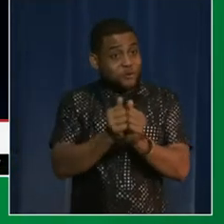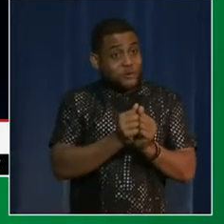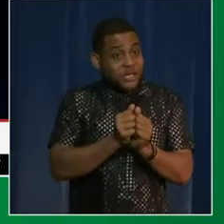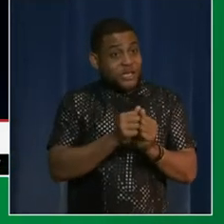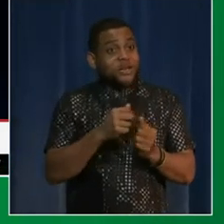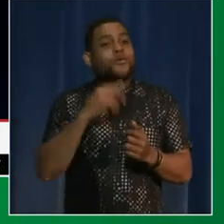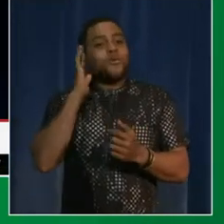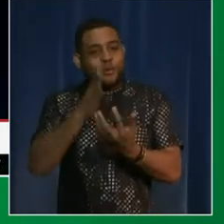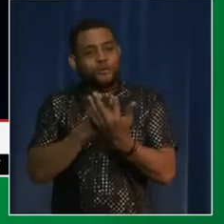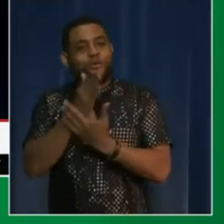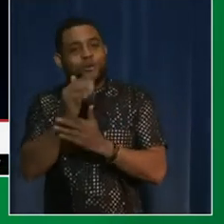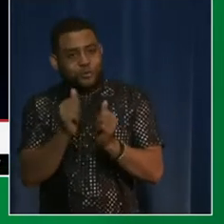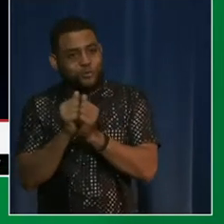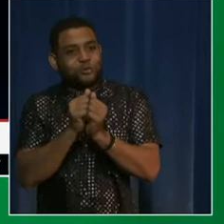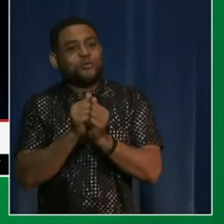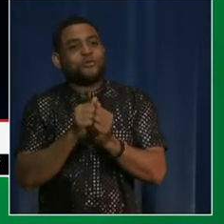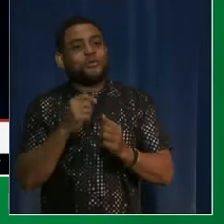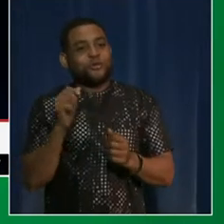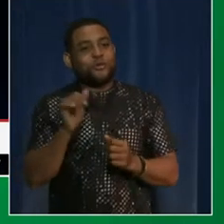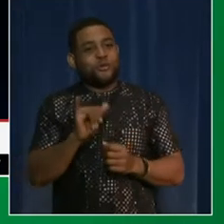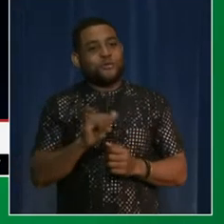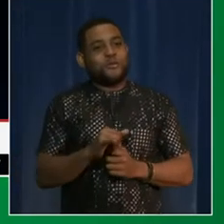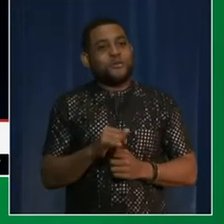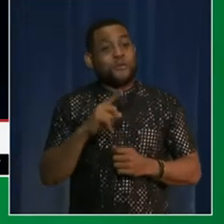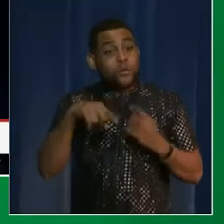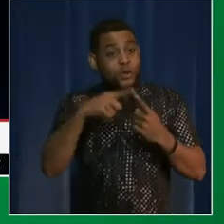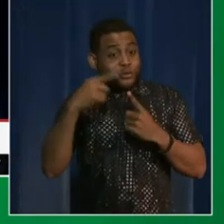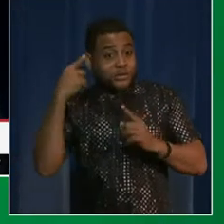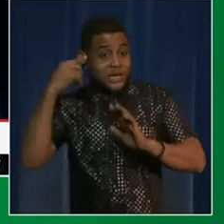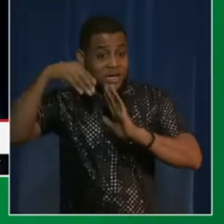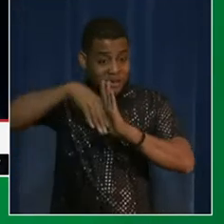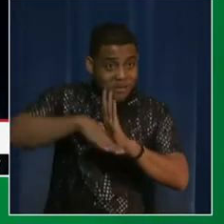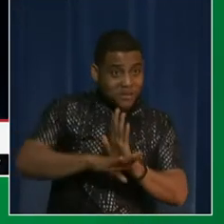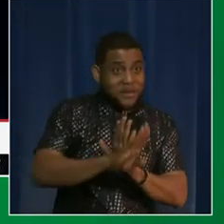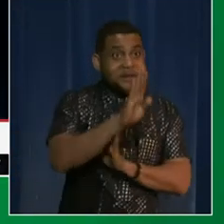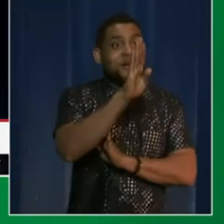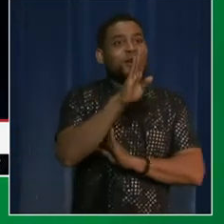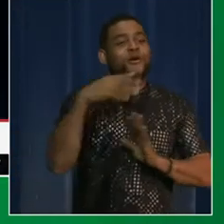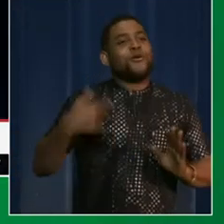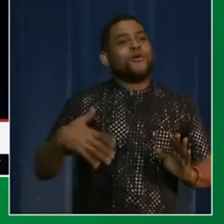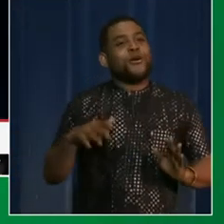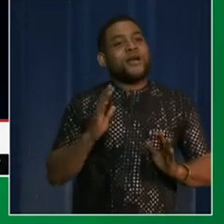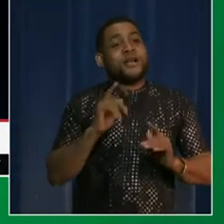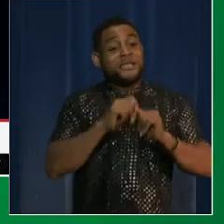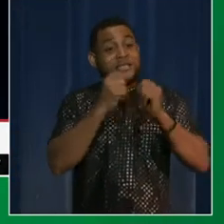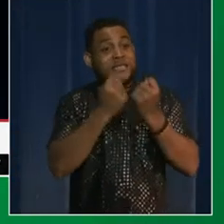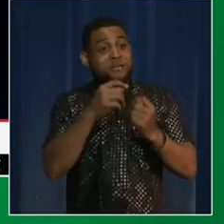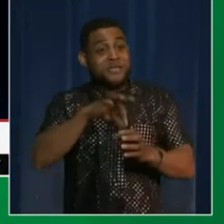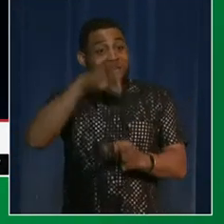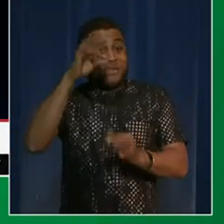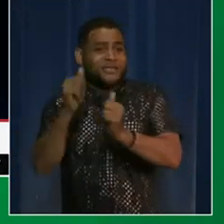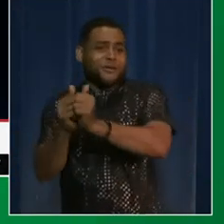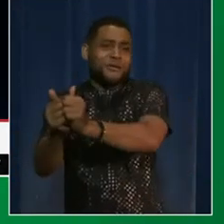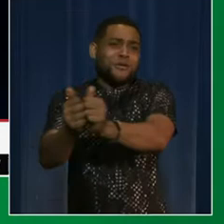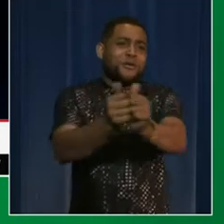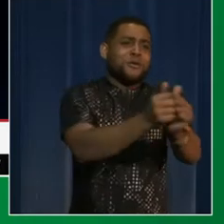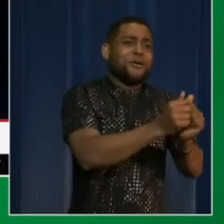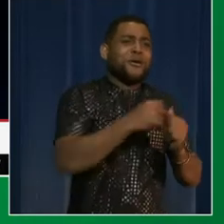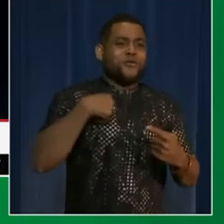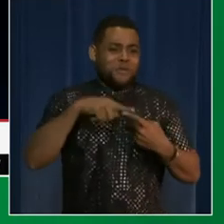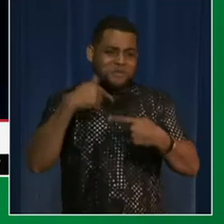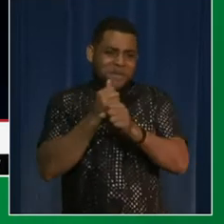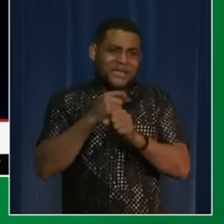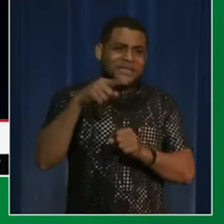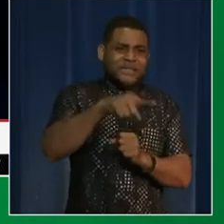our comeback, we have to make sure that we have that same spirit of togetherness as we make the comeback more equitable.